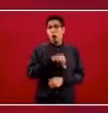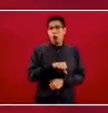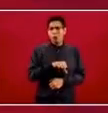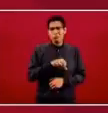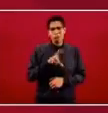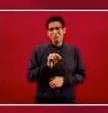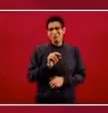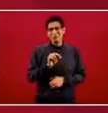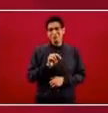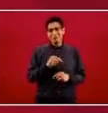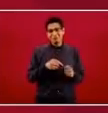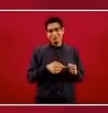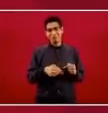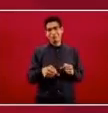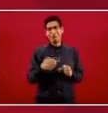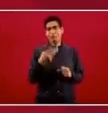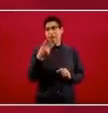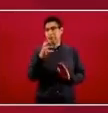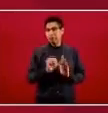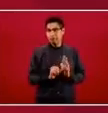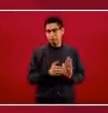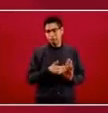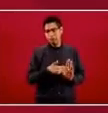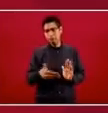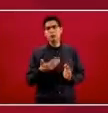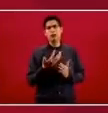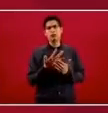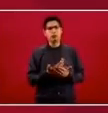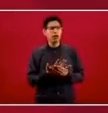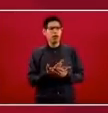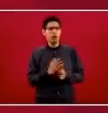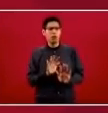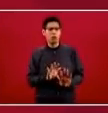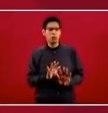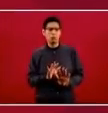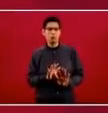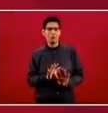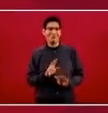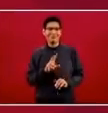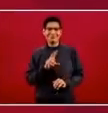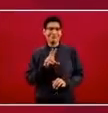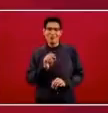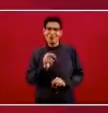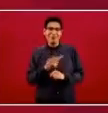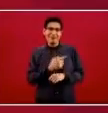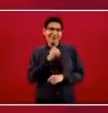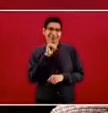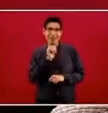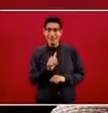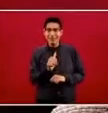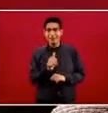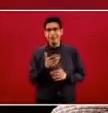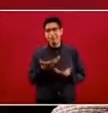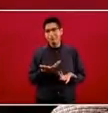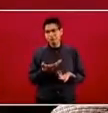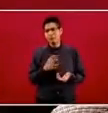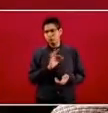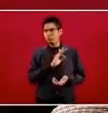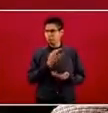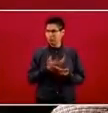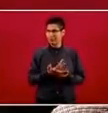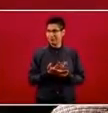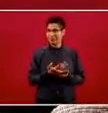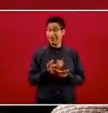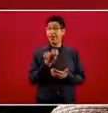the health or the risk of the patients, because there are surgeries that are not urgent and they can be